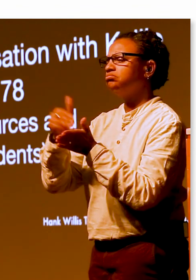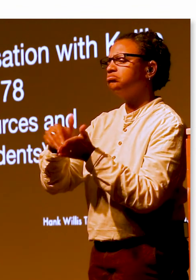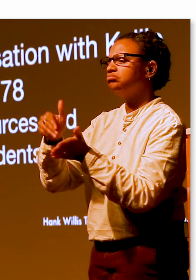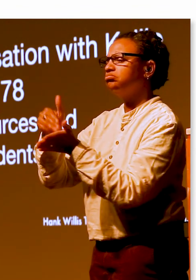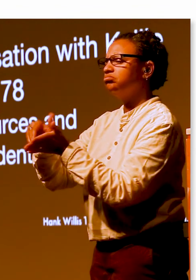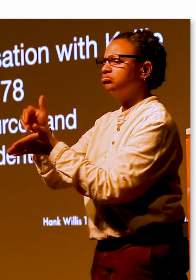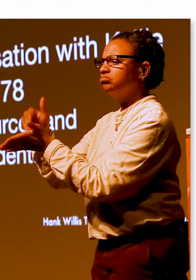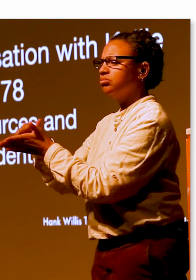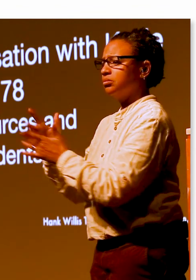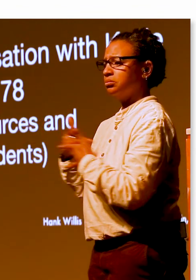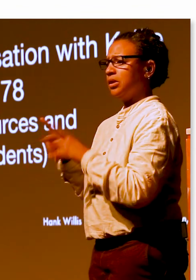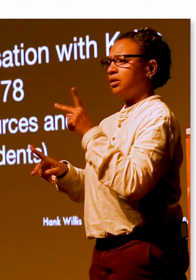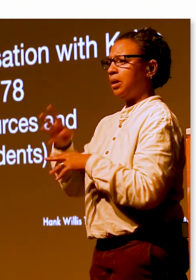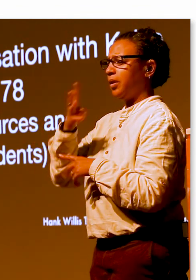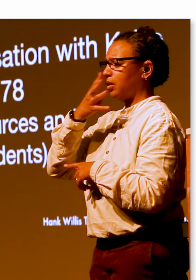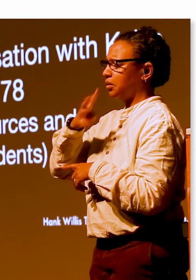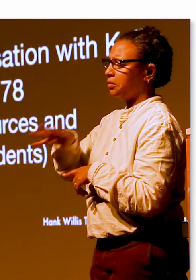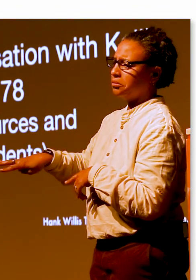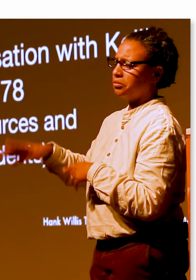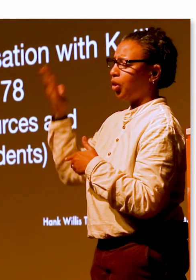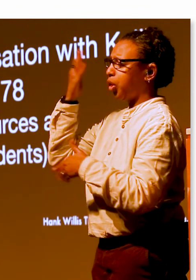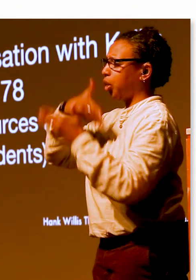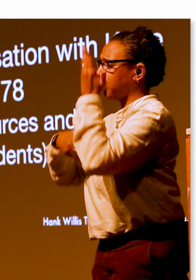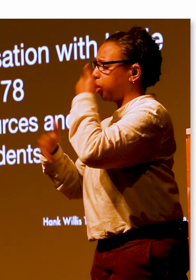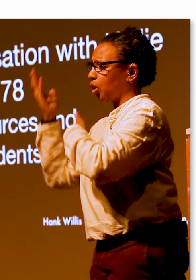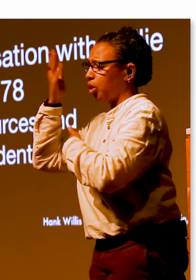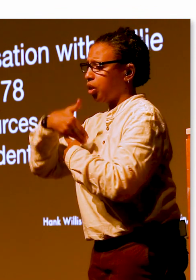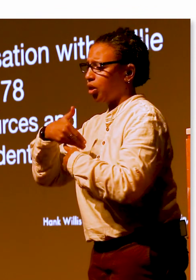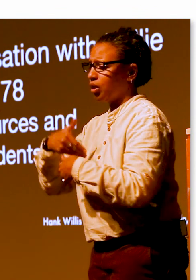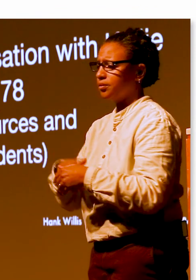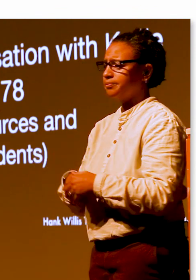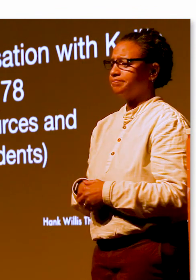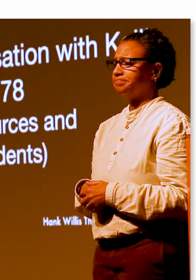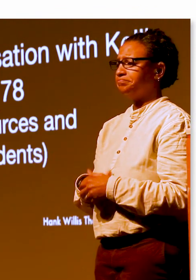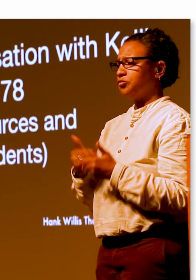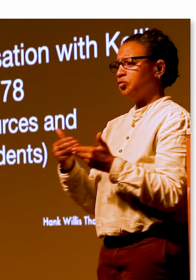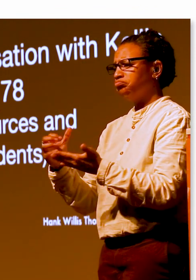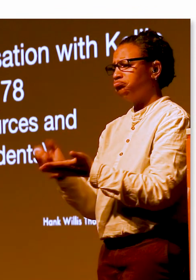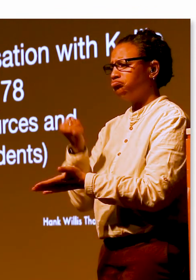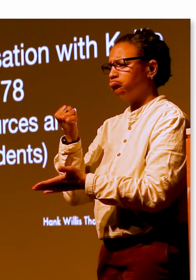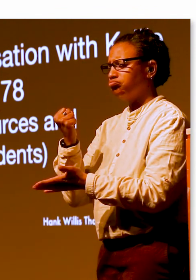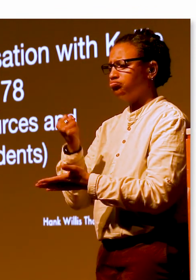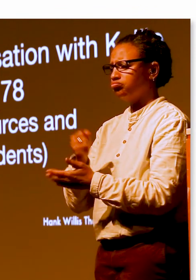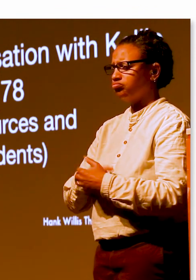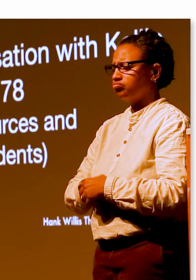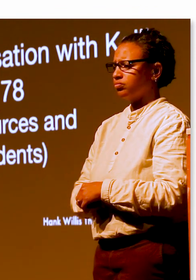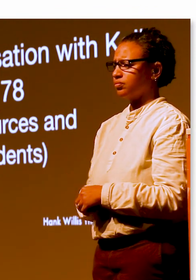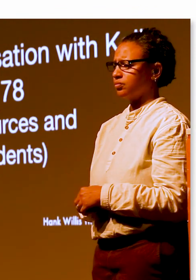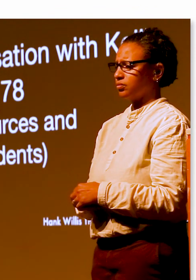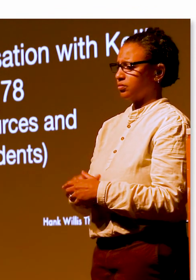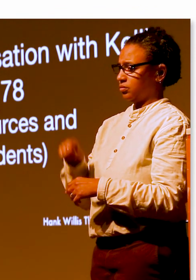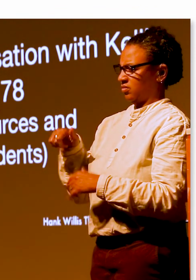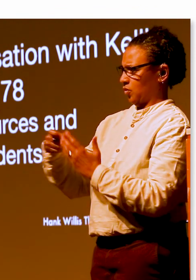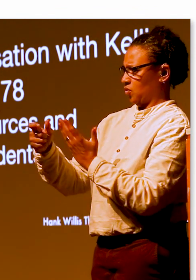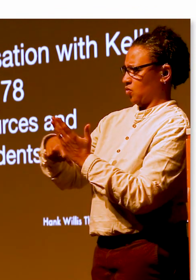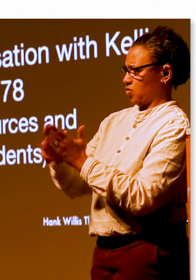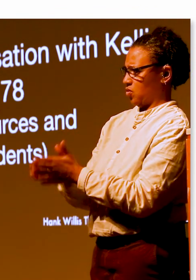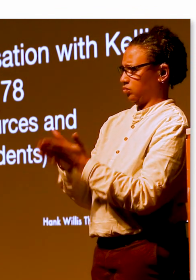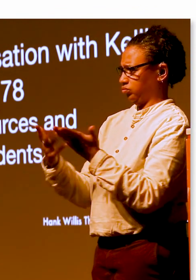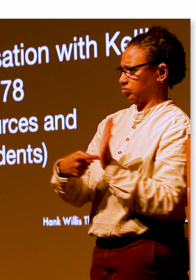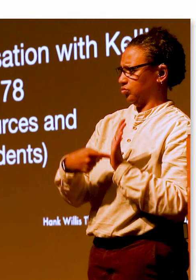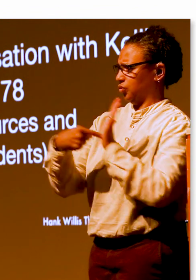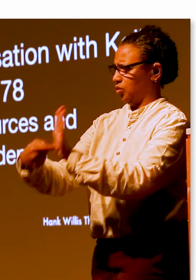links, so I encourage you to take the time to do that after this talk. In the catalog for the exhibition, Hank is in conversation